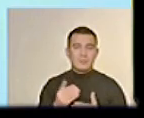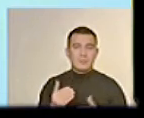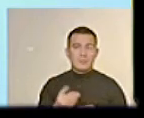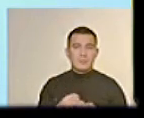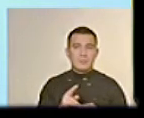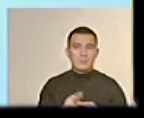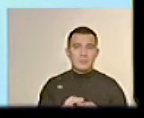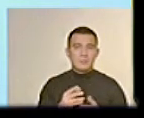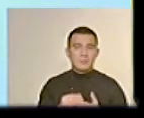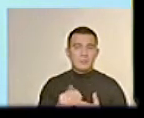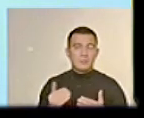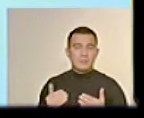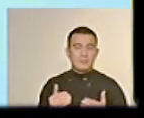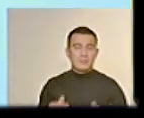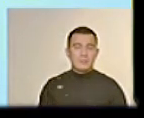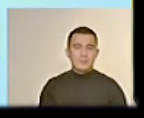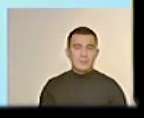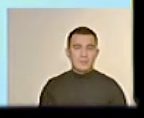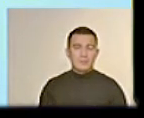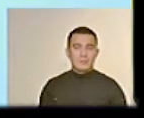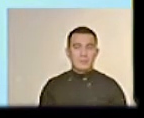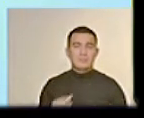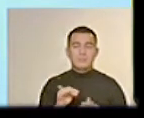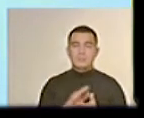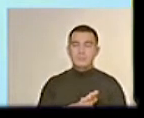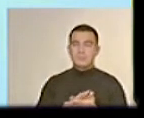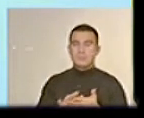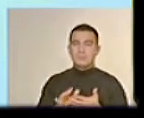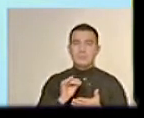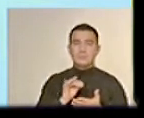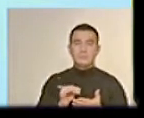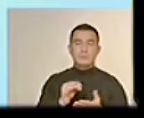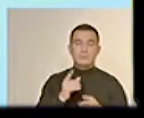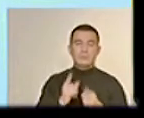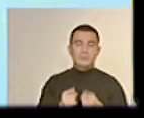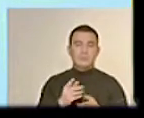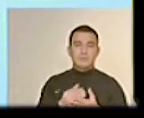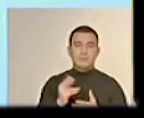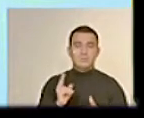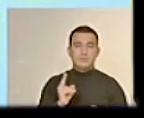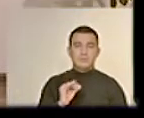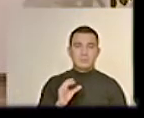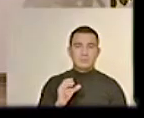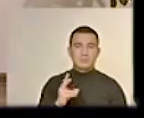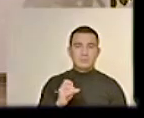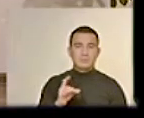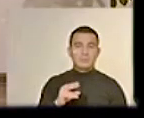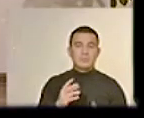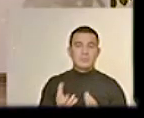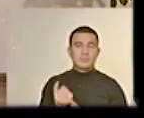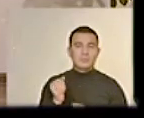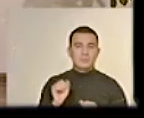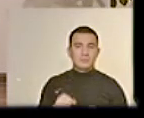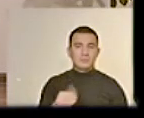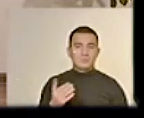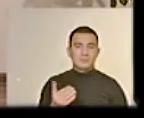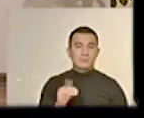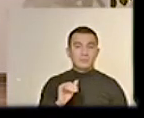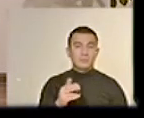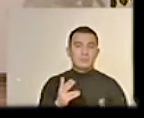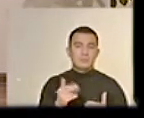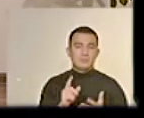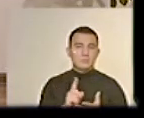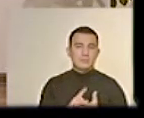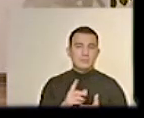xlorat parchalanganda ham toza va sof bo'lgan kislorodni olishimiz mumkin ekan. Bunda albatta